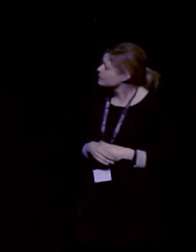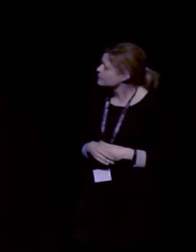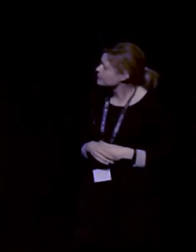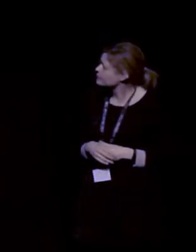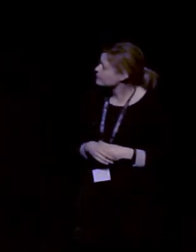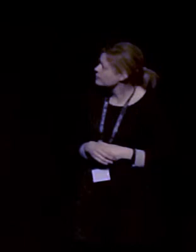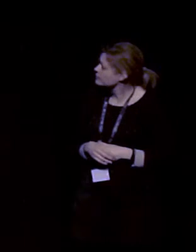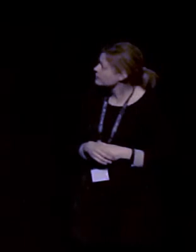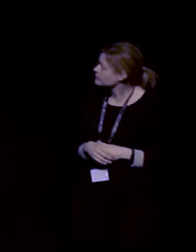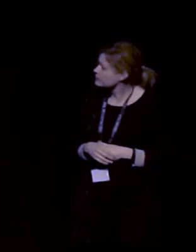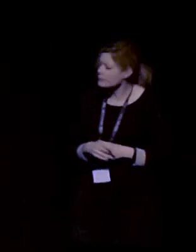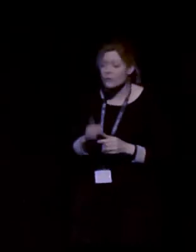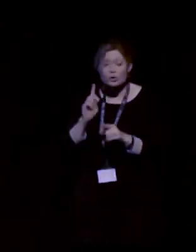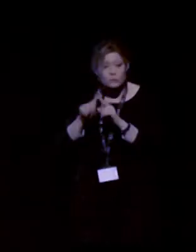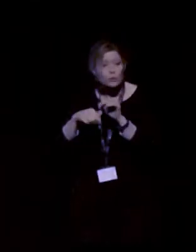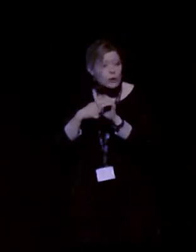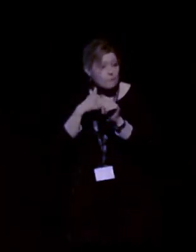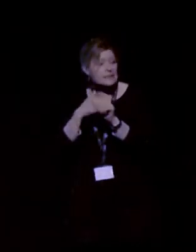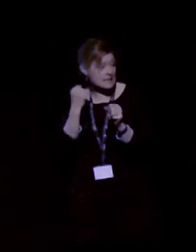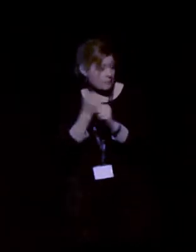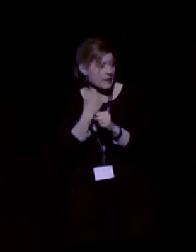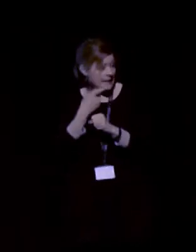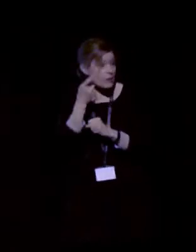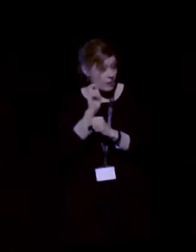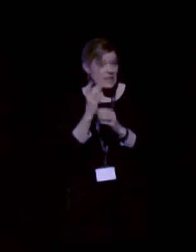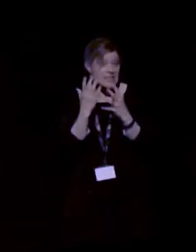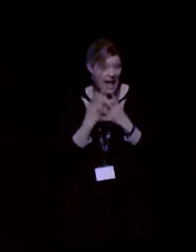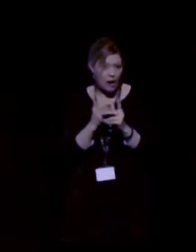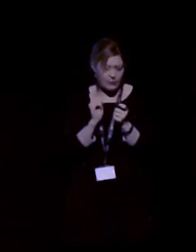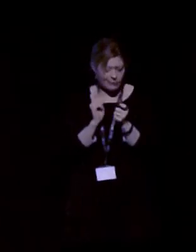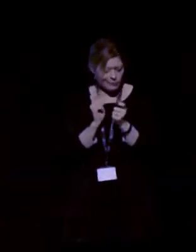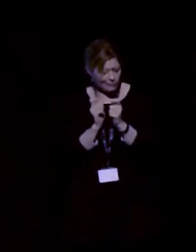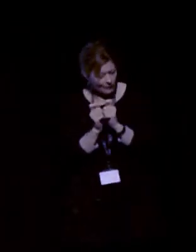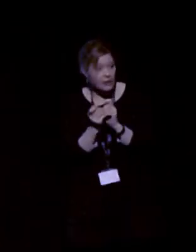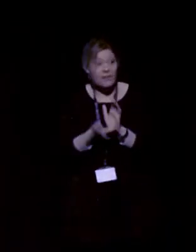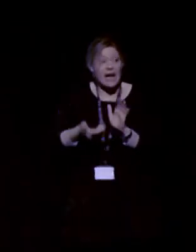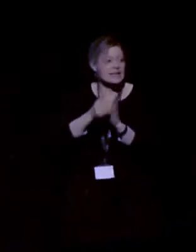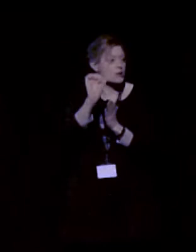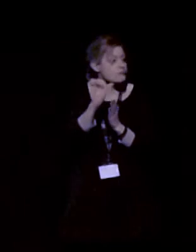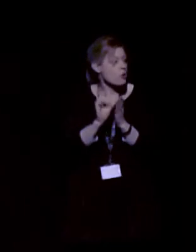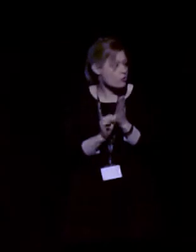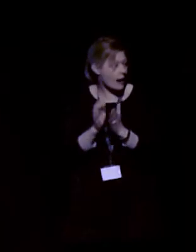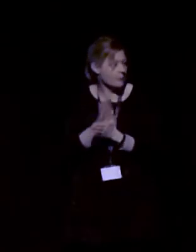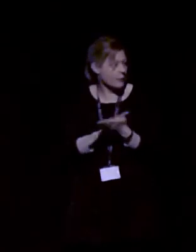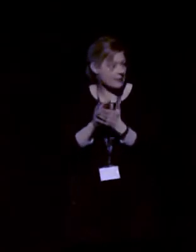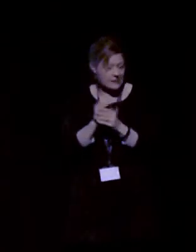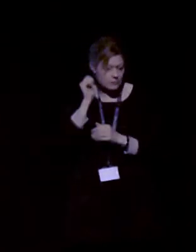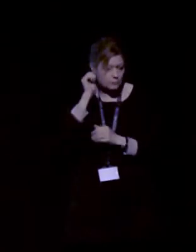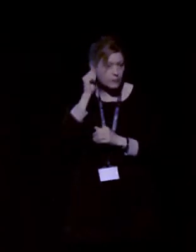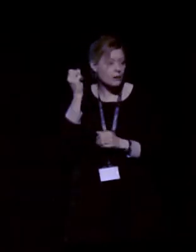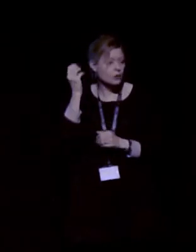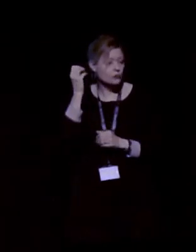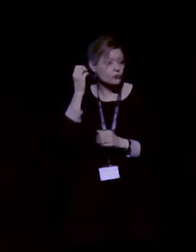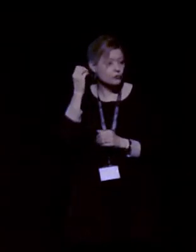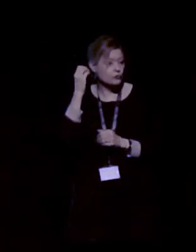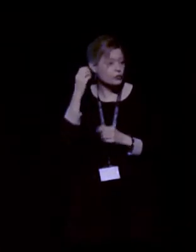Most hearing aid manufacturers now have built into their hearing aids a program that can generate sounds. It's an option in